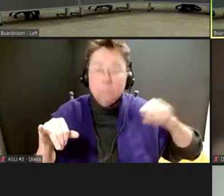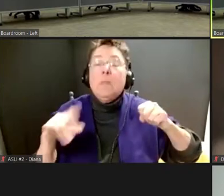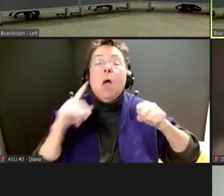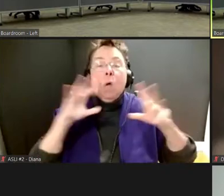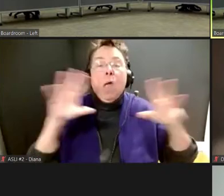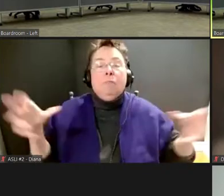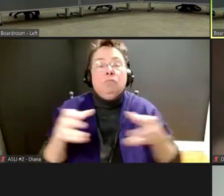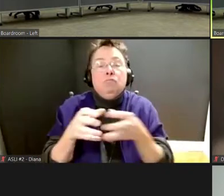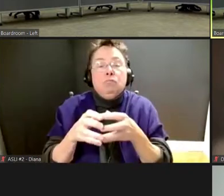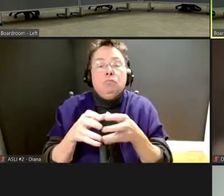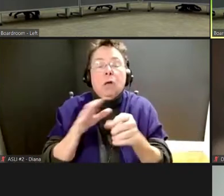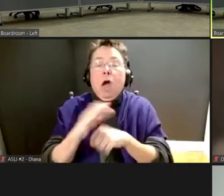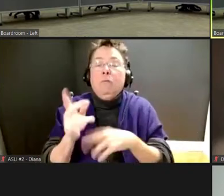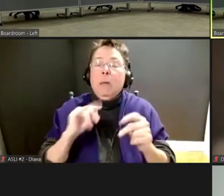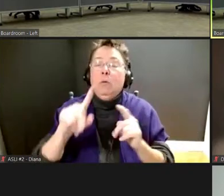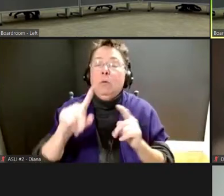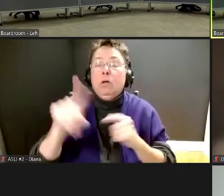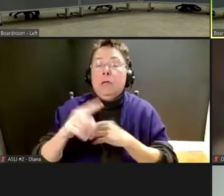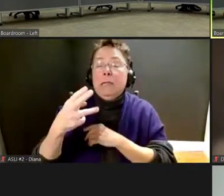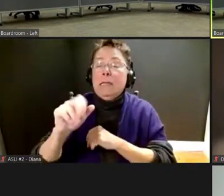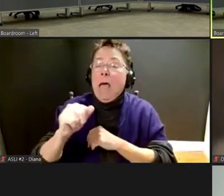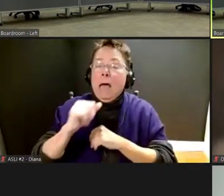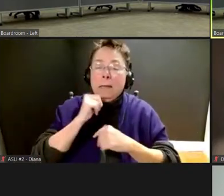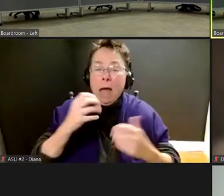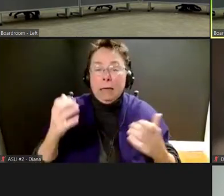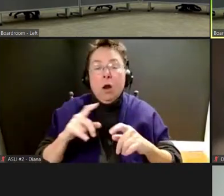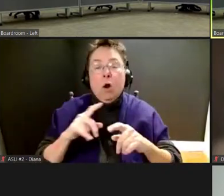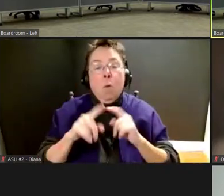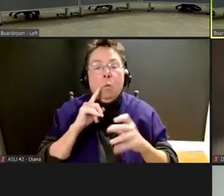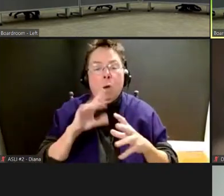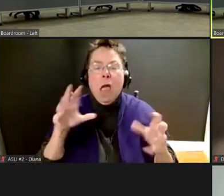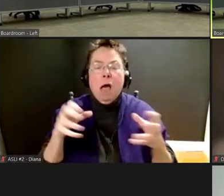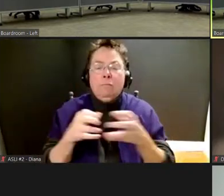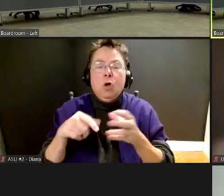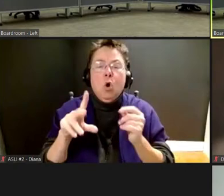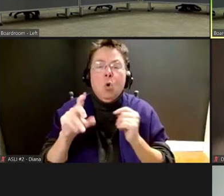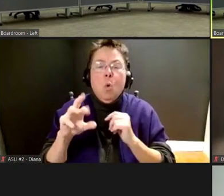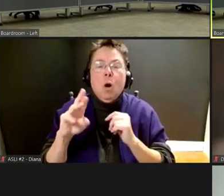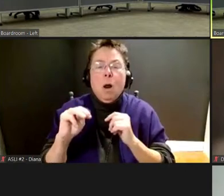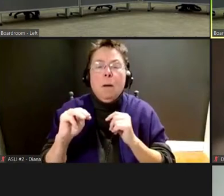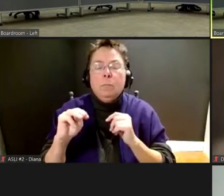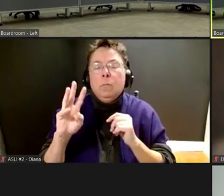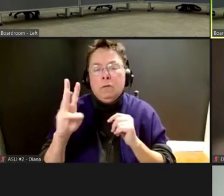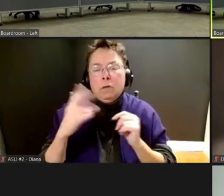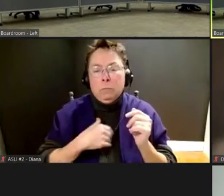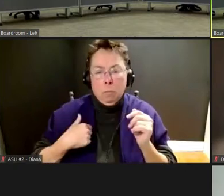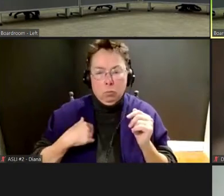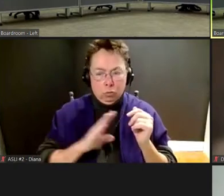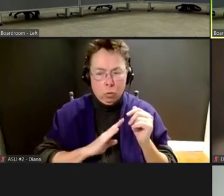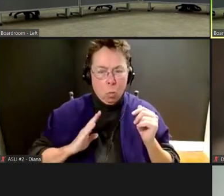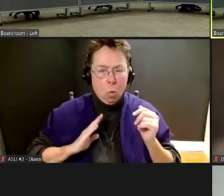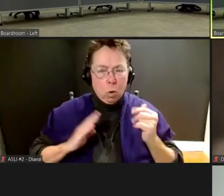with Director Zha is not here today. We have a quorum with six members of the board present.